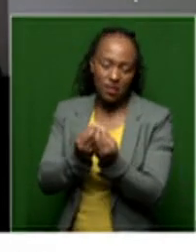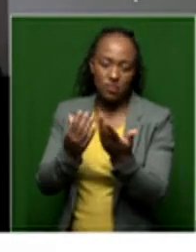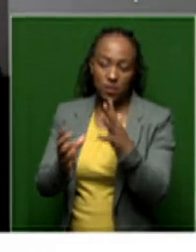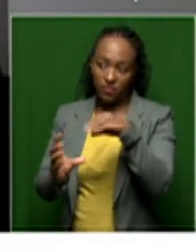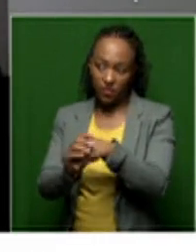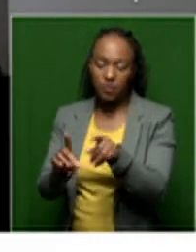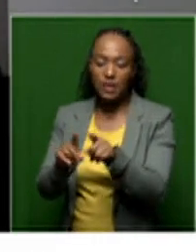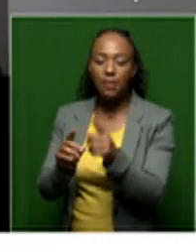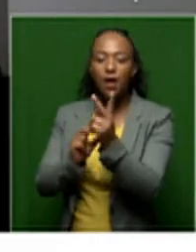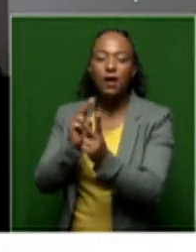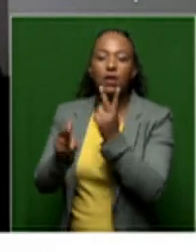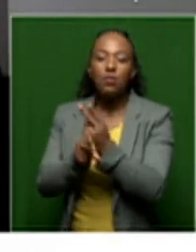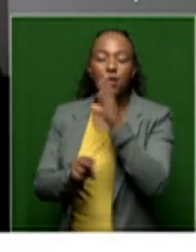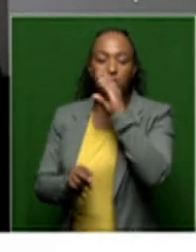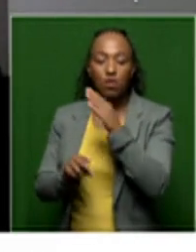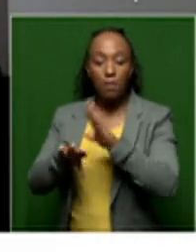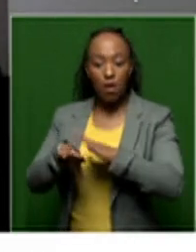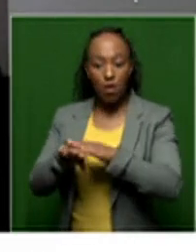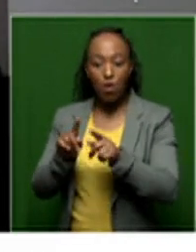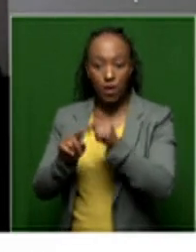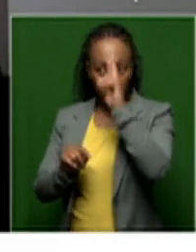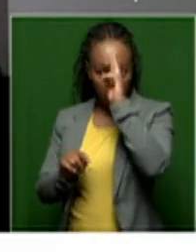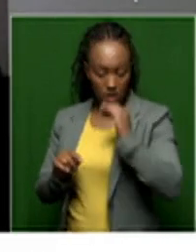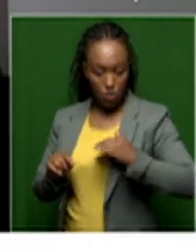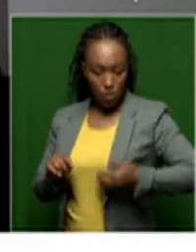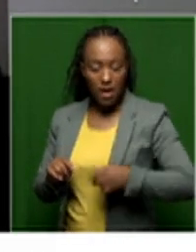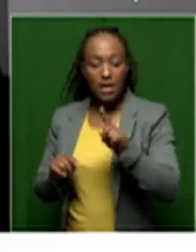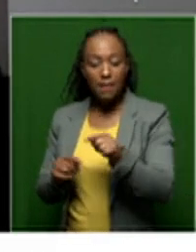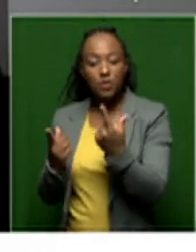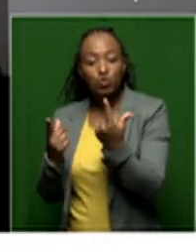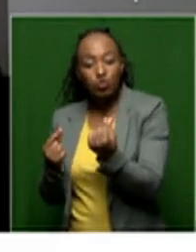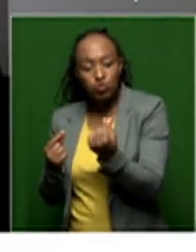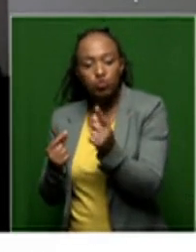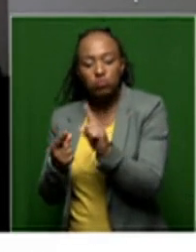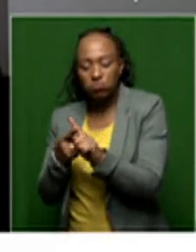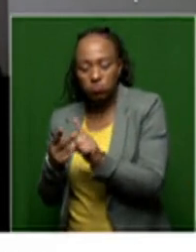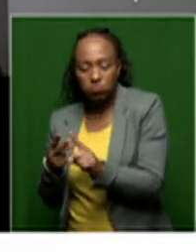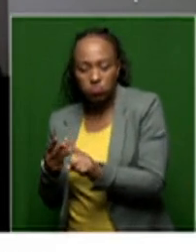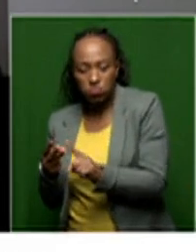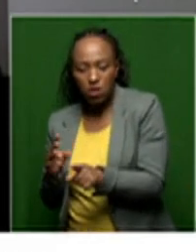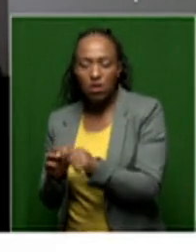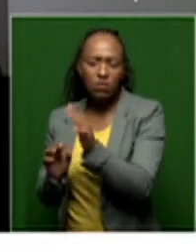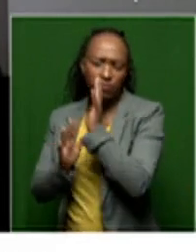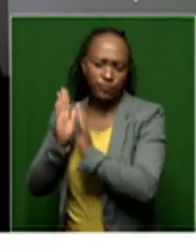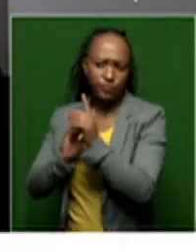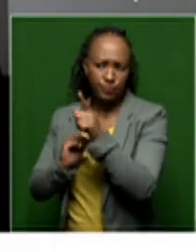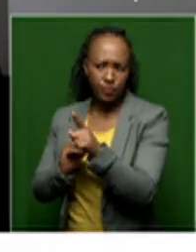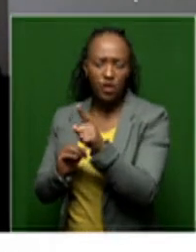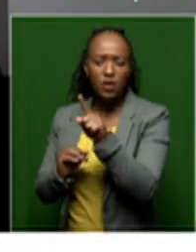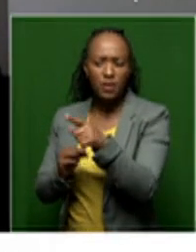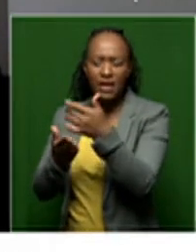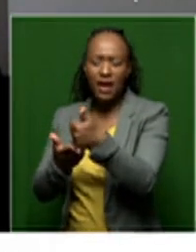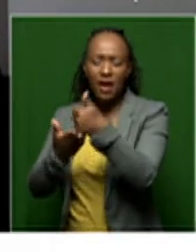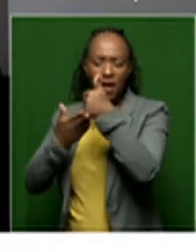need to speak about again. We need to constantly remind women of what they need to be doing. So talk to us about this. What is it that sort of can